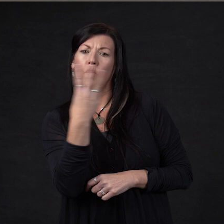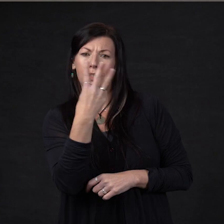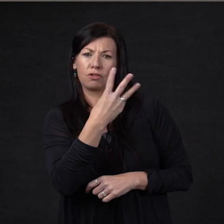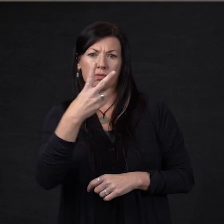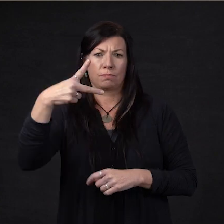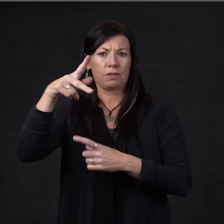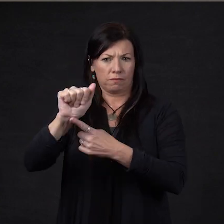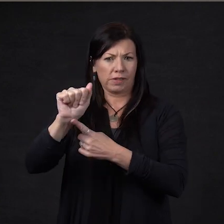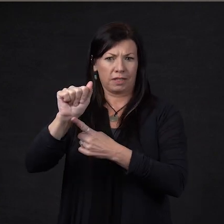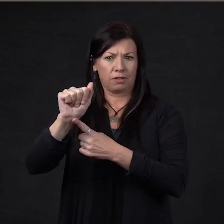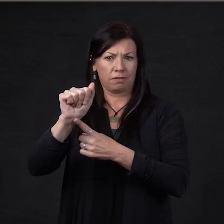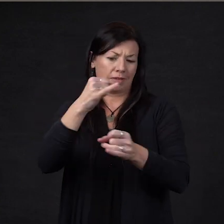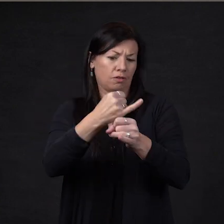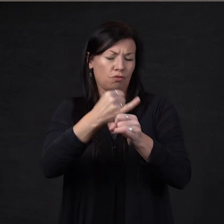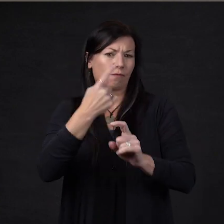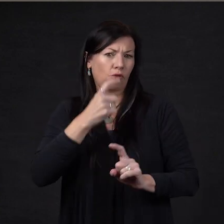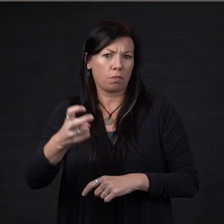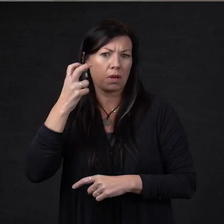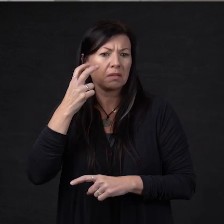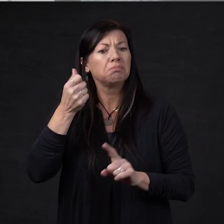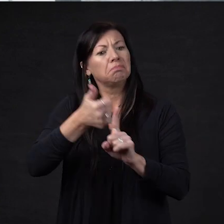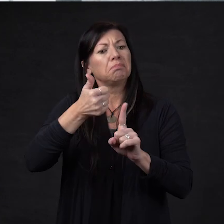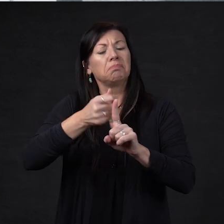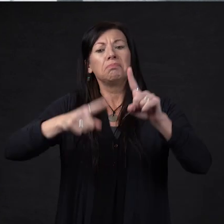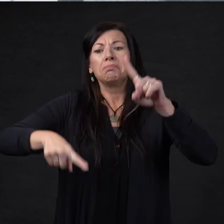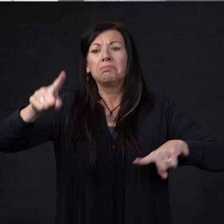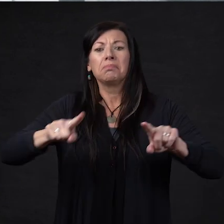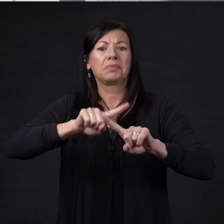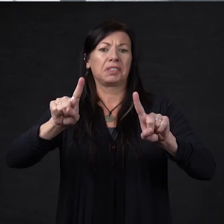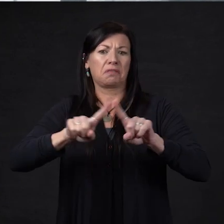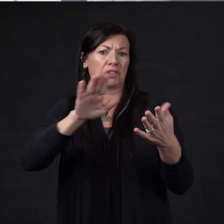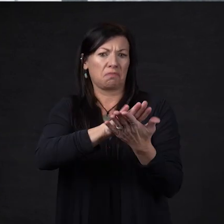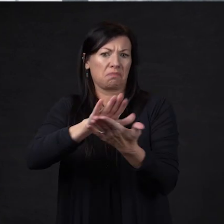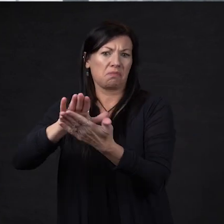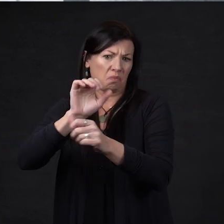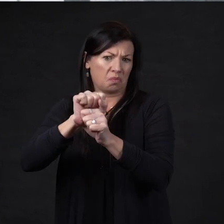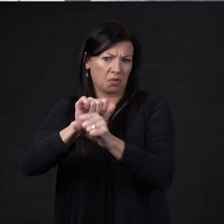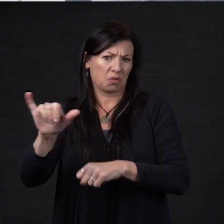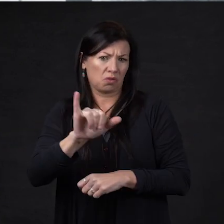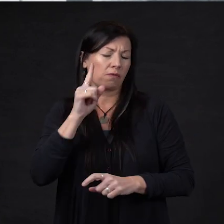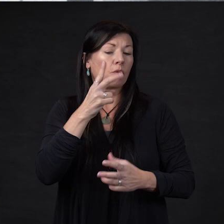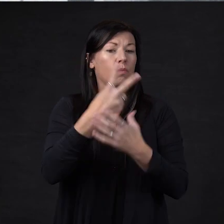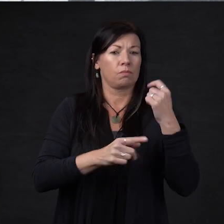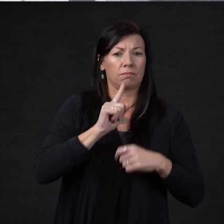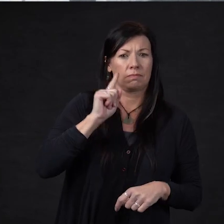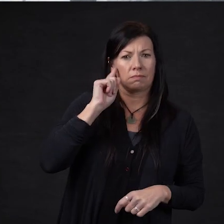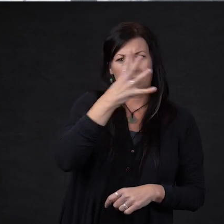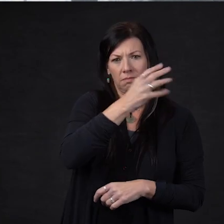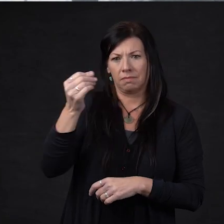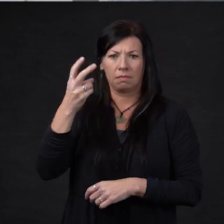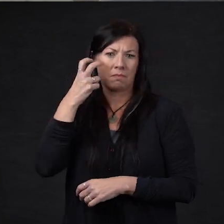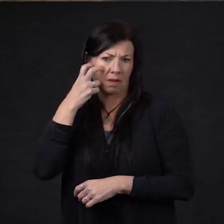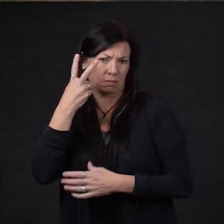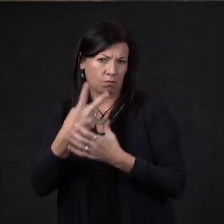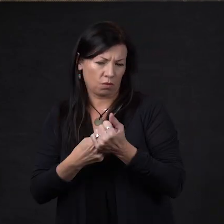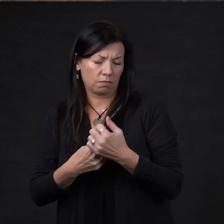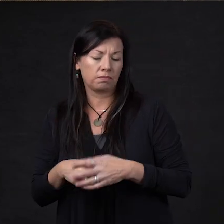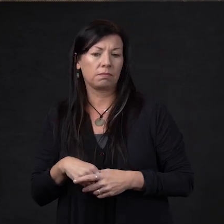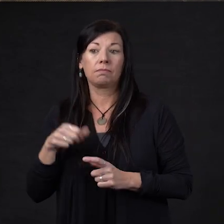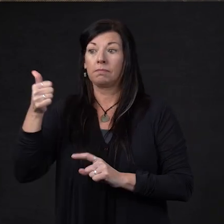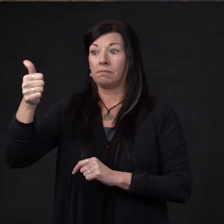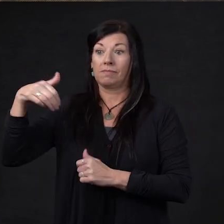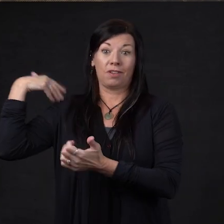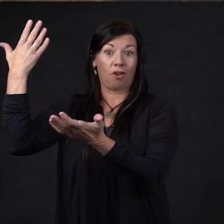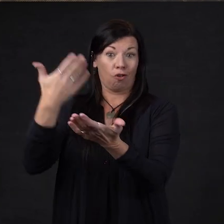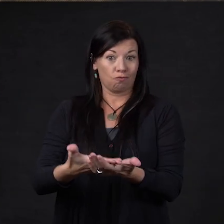the Western Pennsylvania Institution for the Blind, and had worked at several other schools for the deaf and the blind. Exterior photo of the gym, Colorado